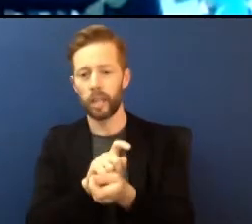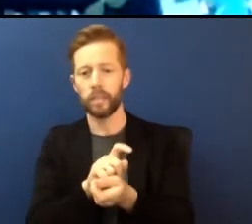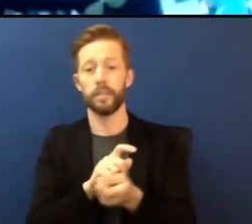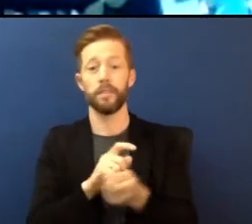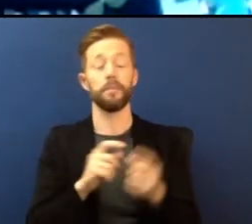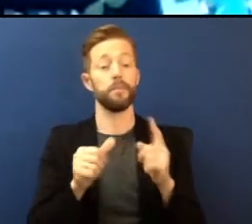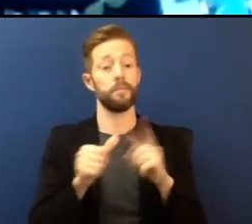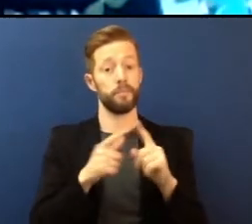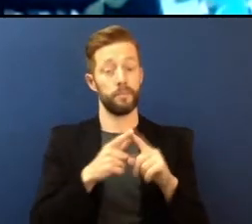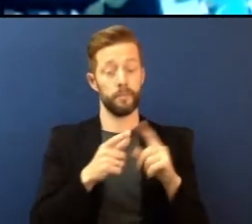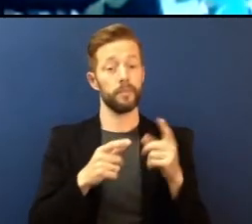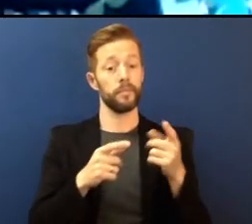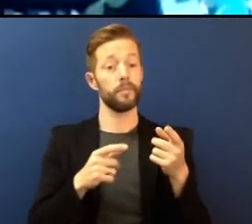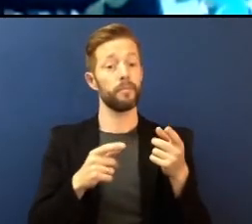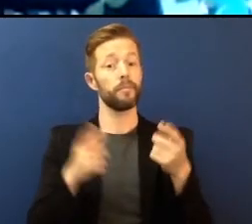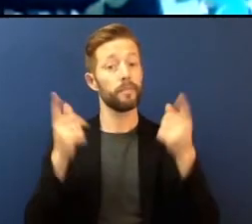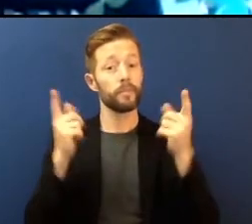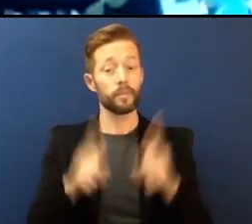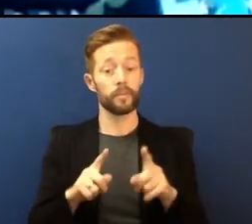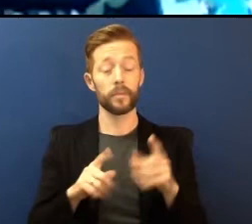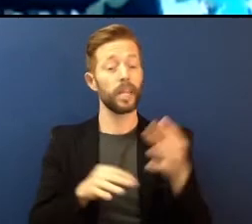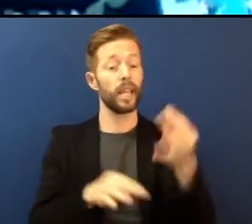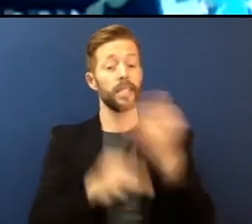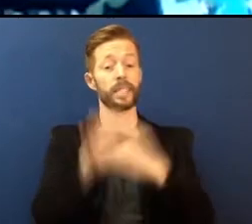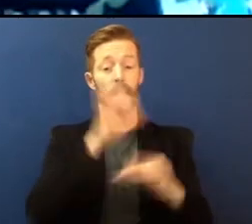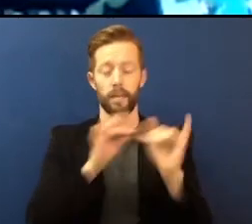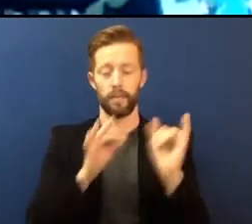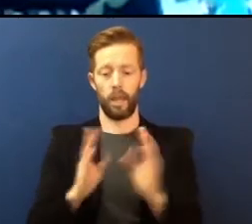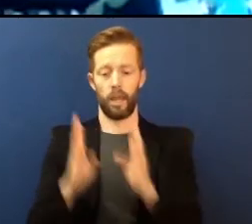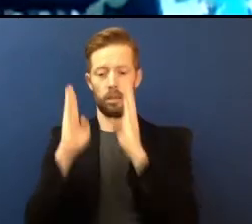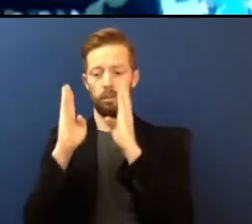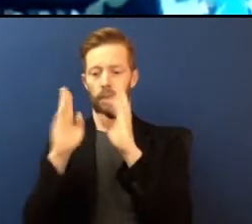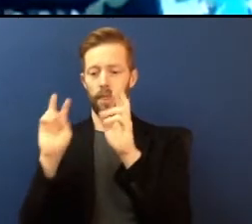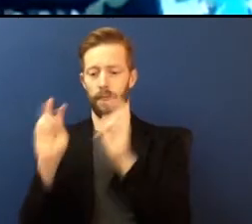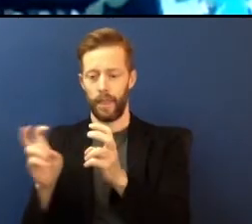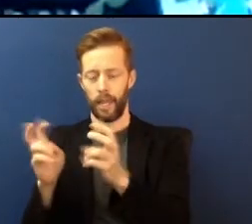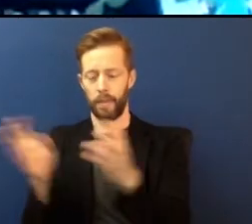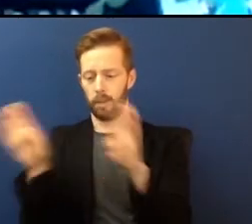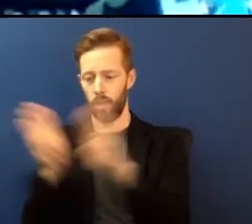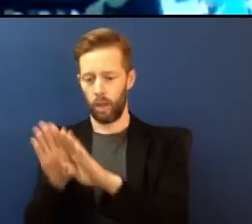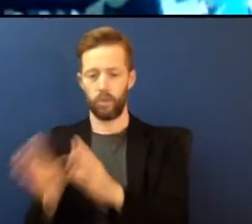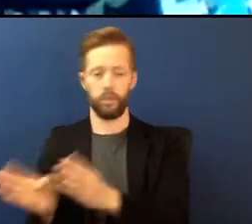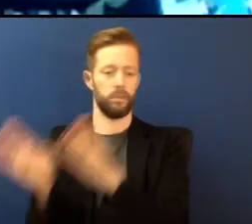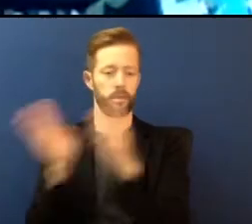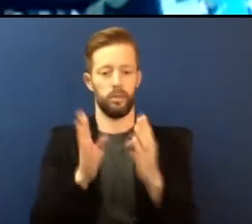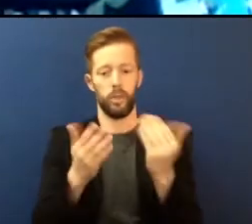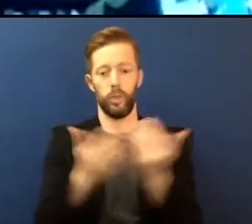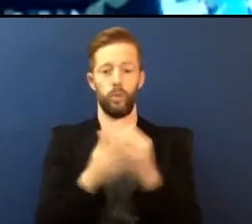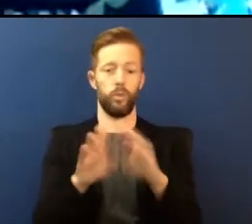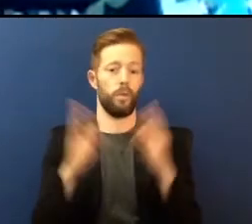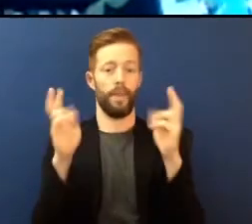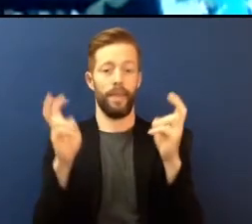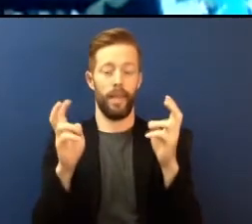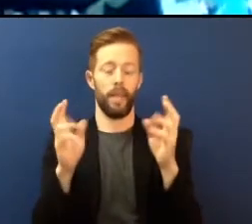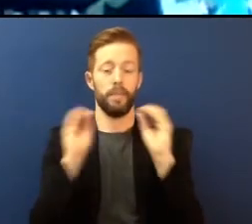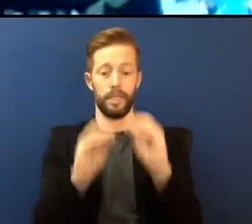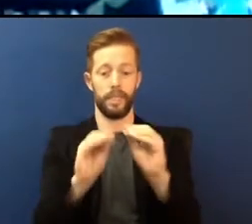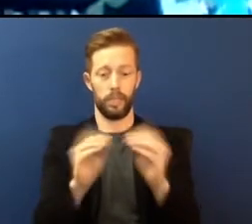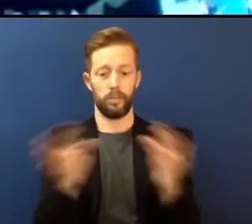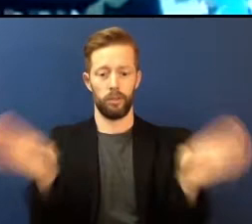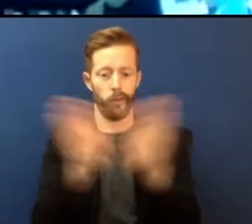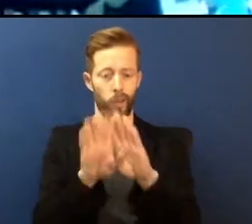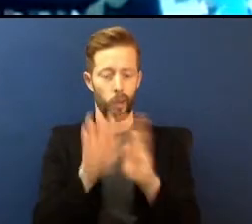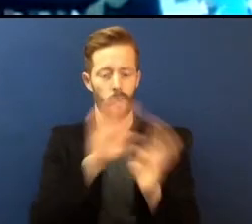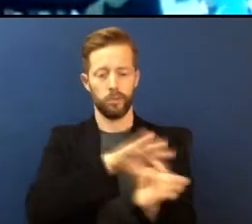change. So then what ends up happening is, instead of having a set of sort of isolated solo themes across the school year, what you're